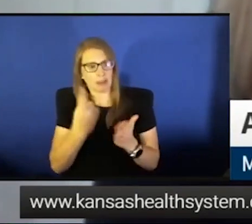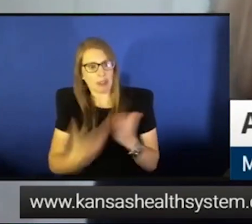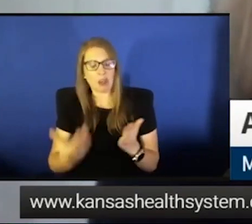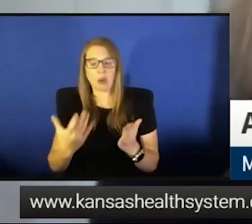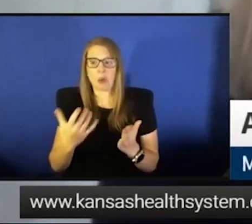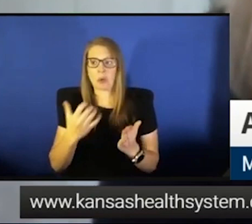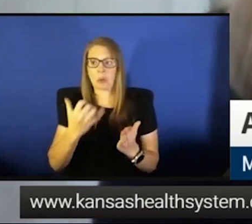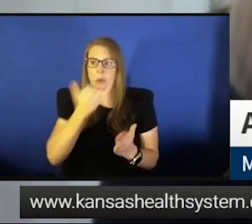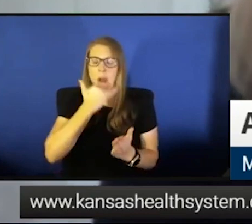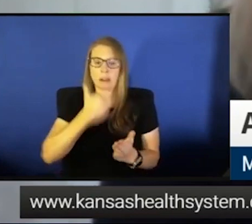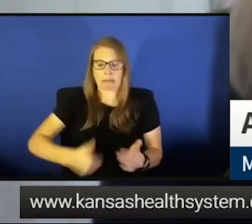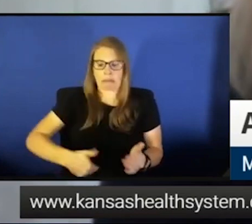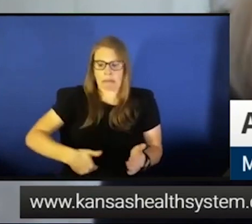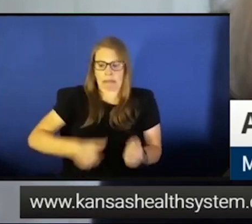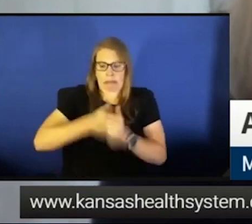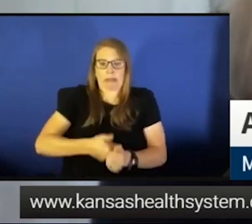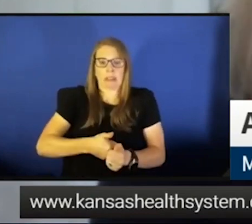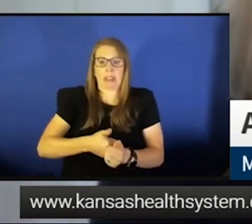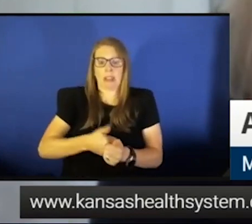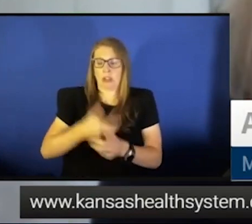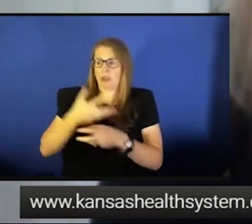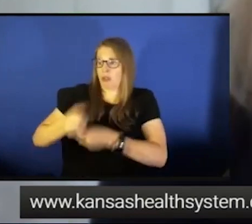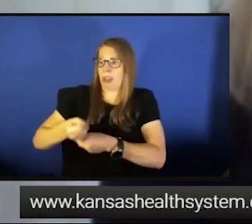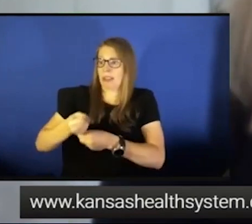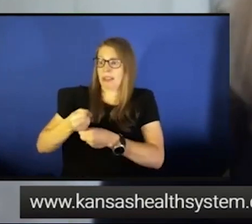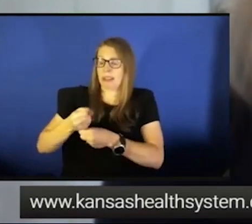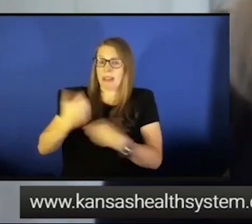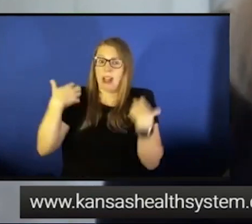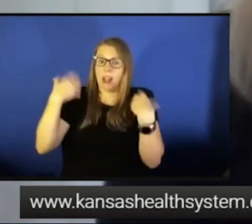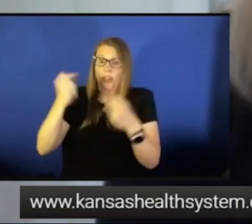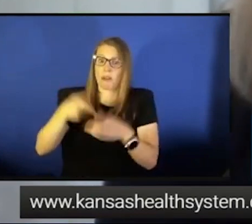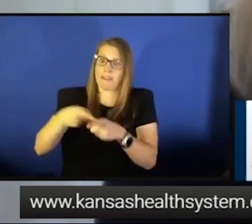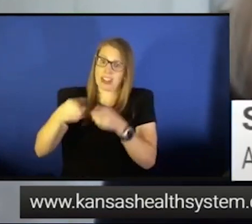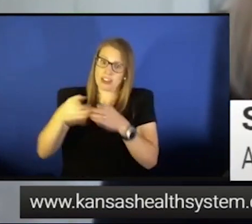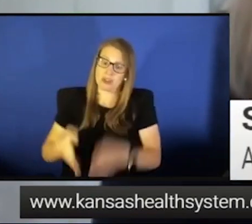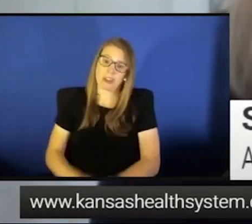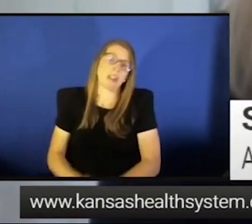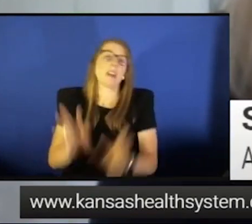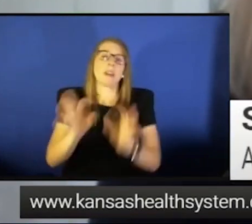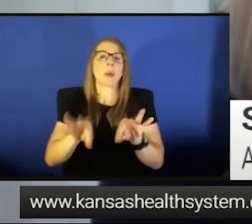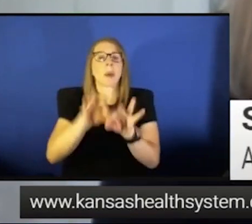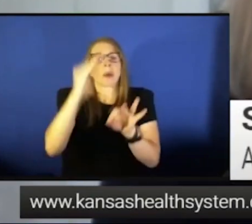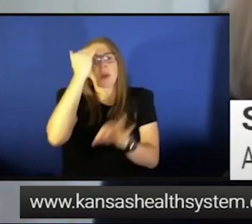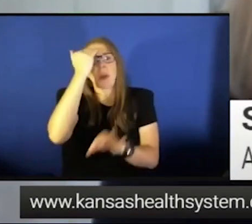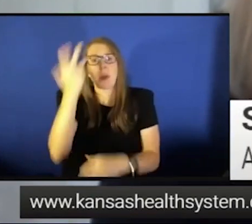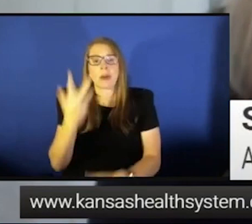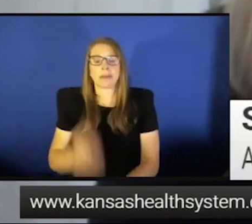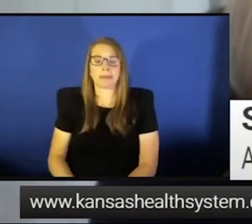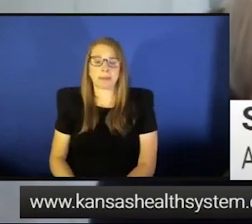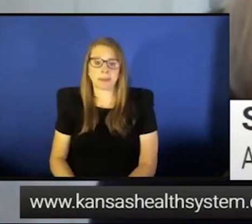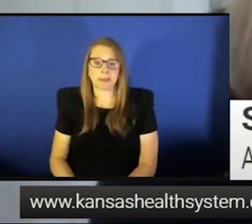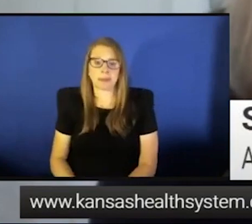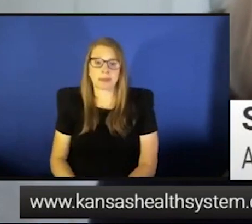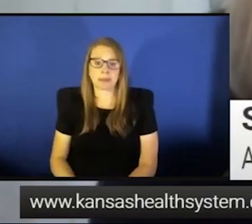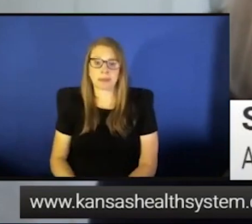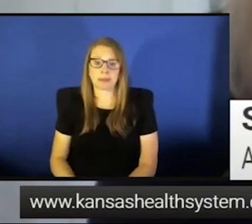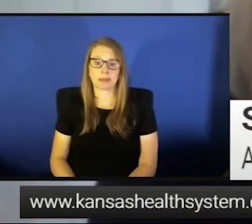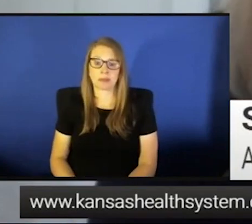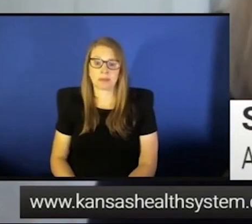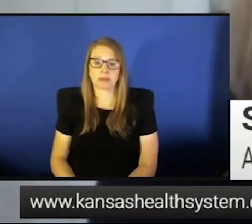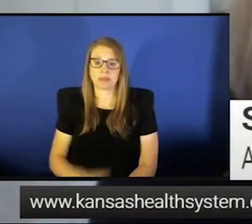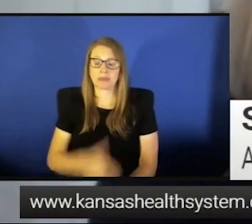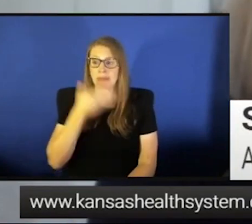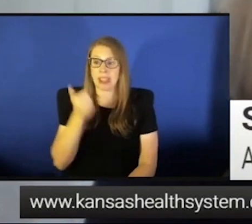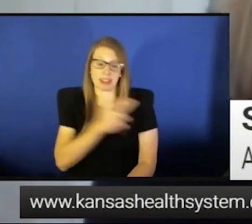gut. Trust your health professionals. It's important to know the best hospitals in